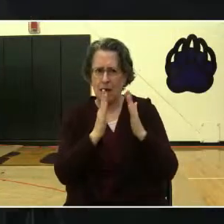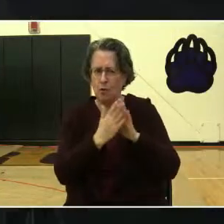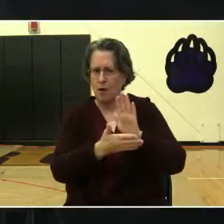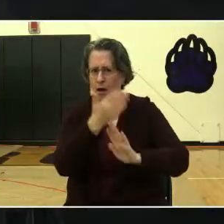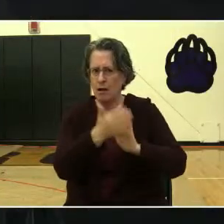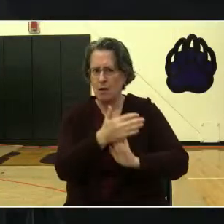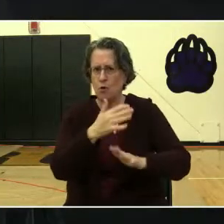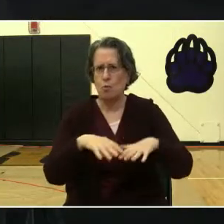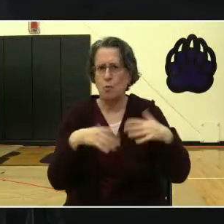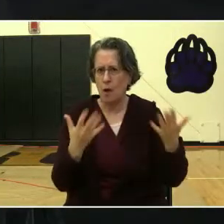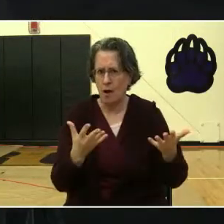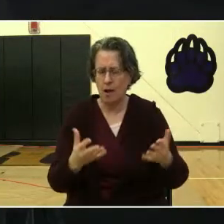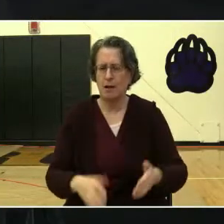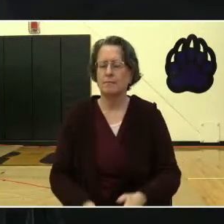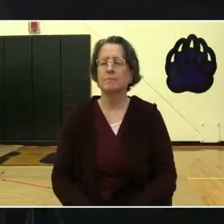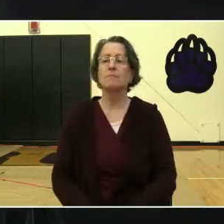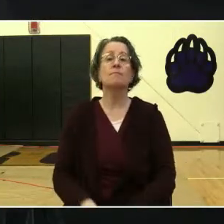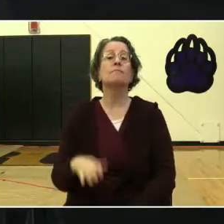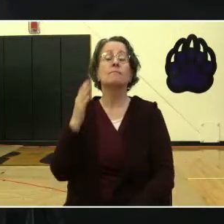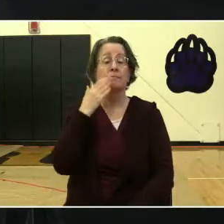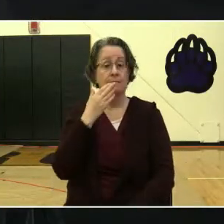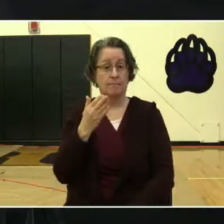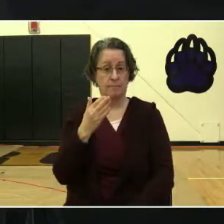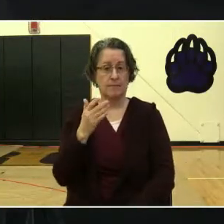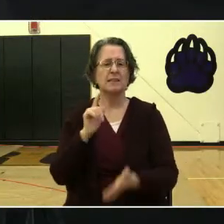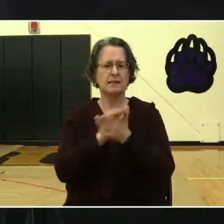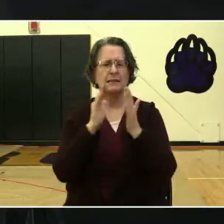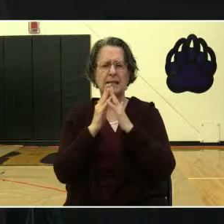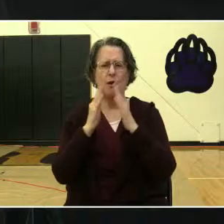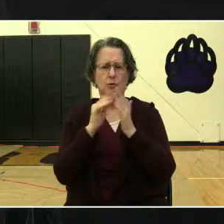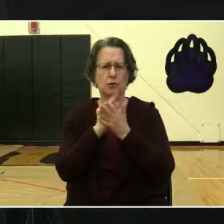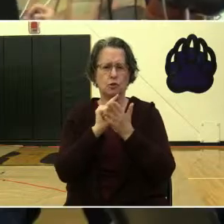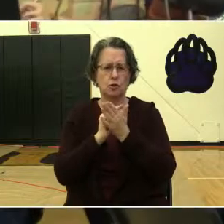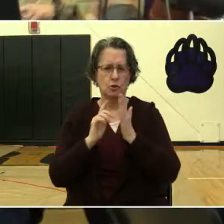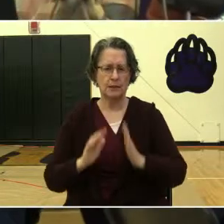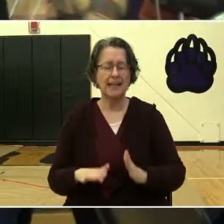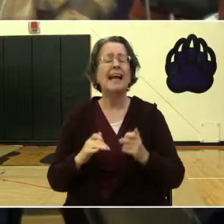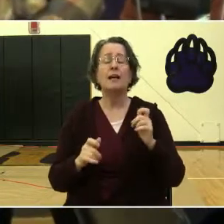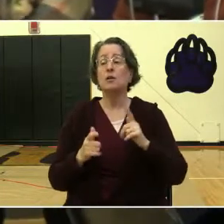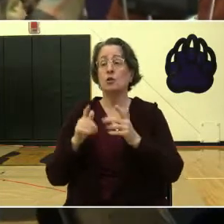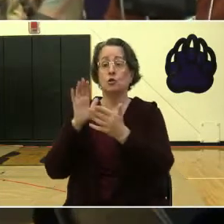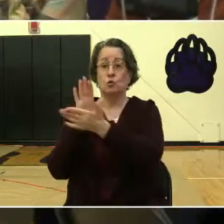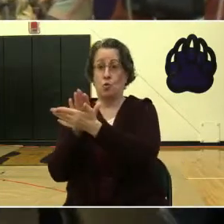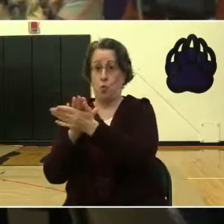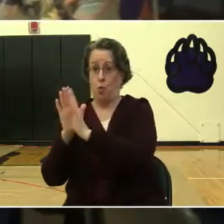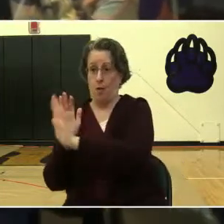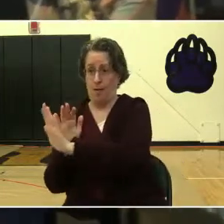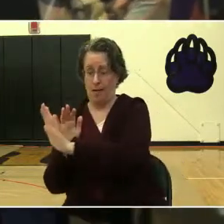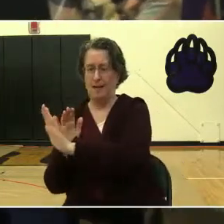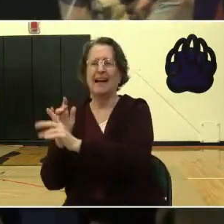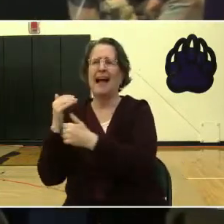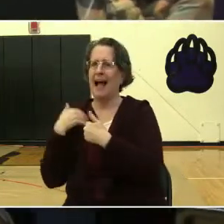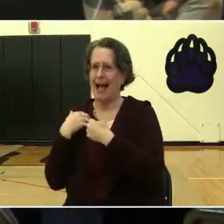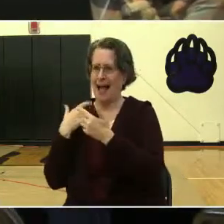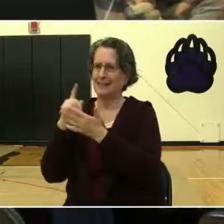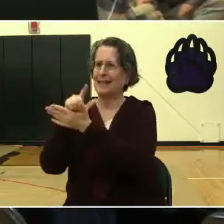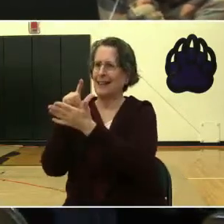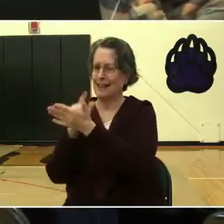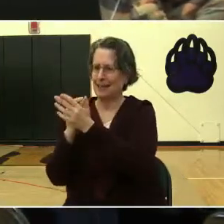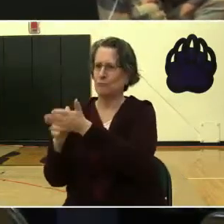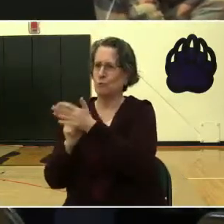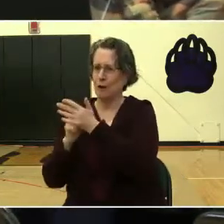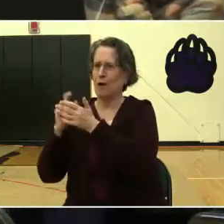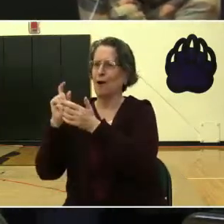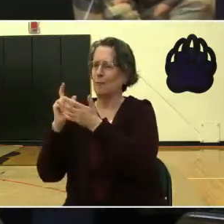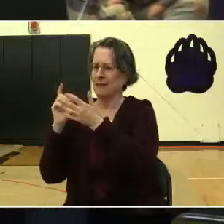interrogated again thank you Mr moderator with unlike the school which has specific statutory requirements as